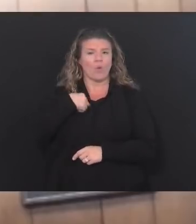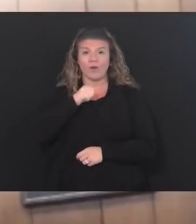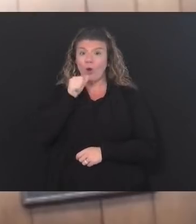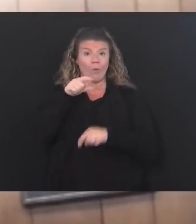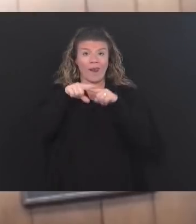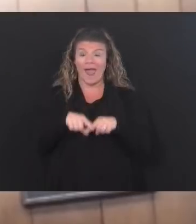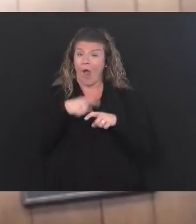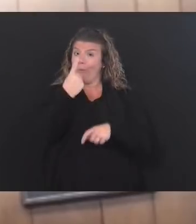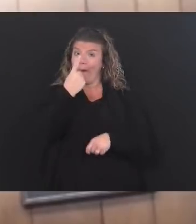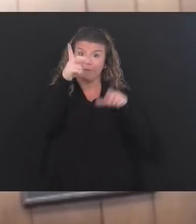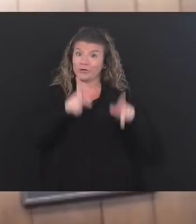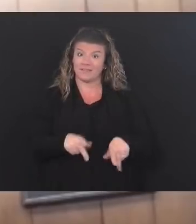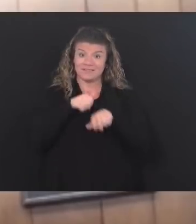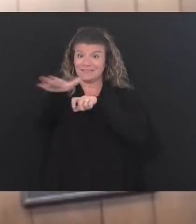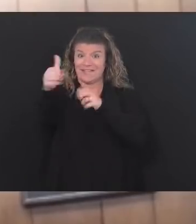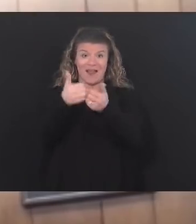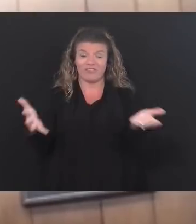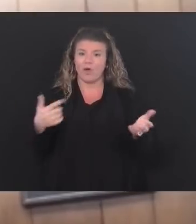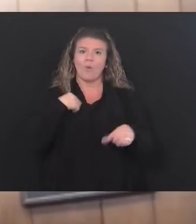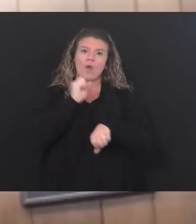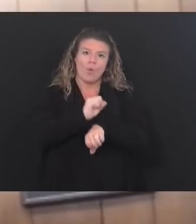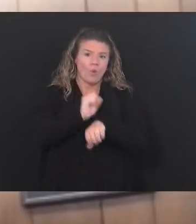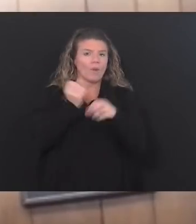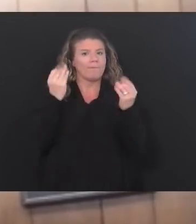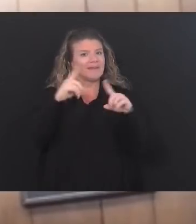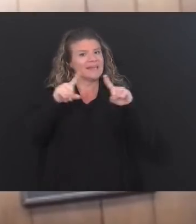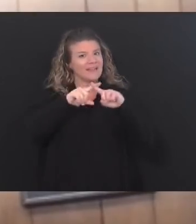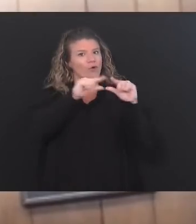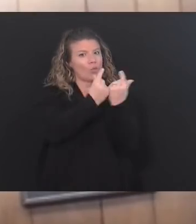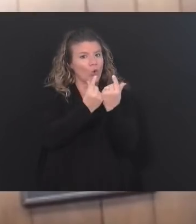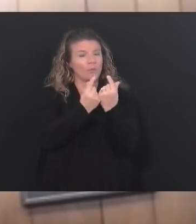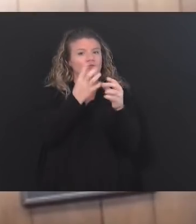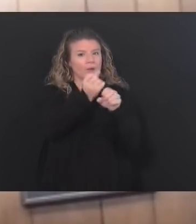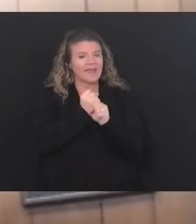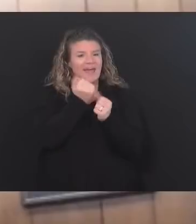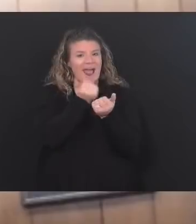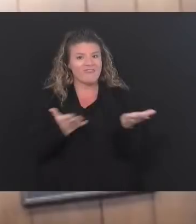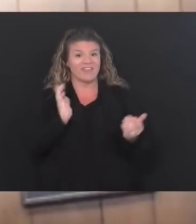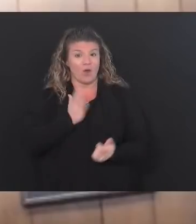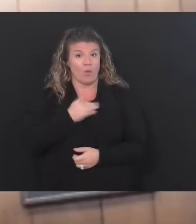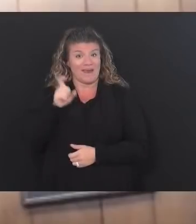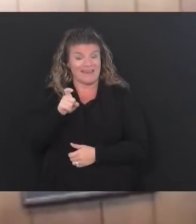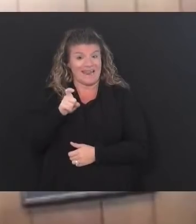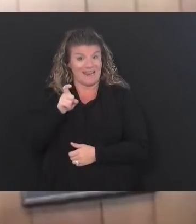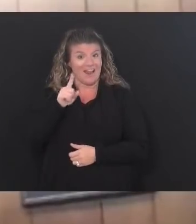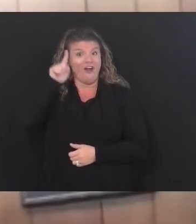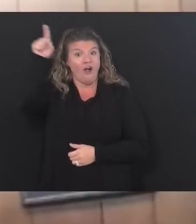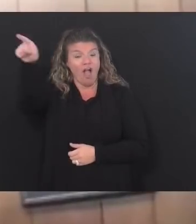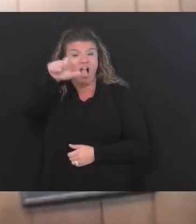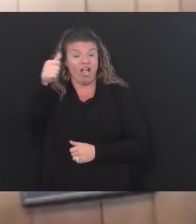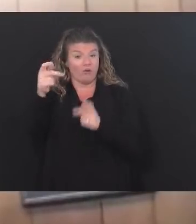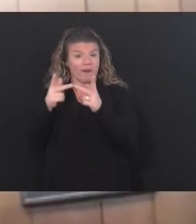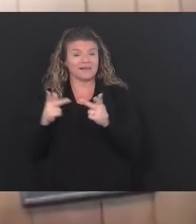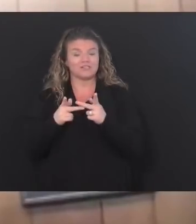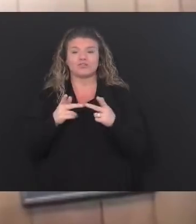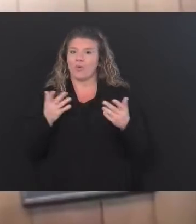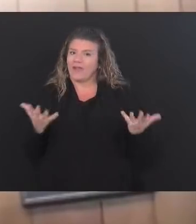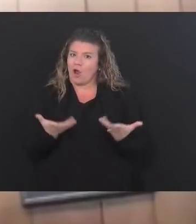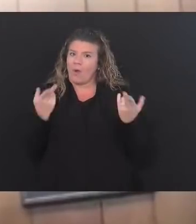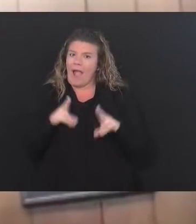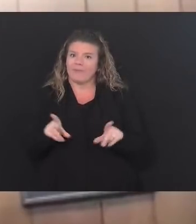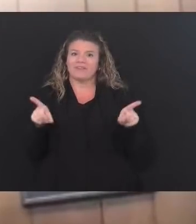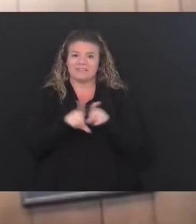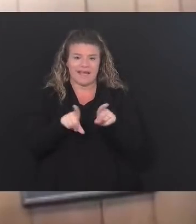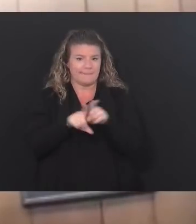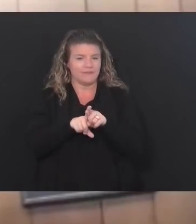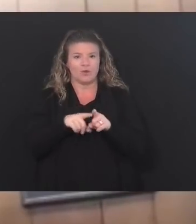one supply stream. You work on multiple sources of supply. So a number of different private supply chains, as well as